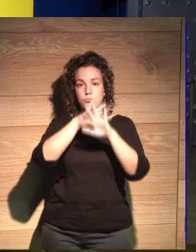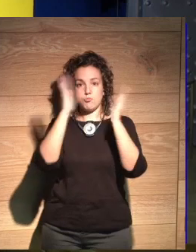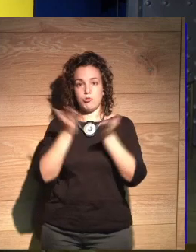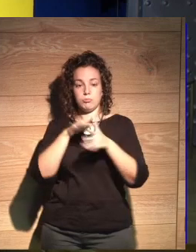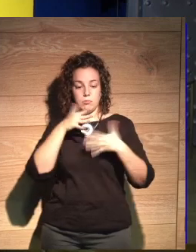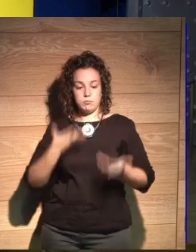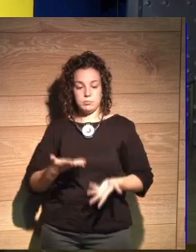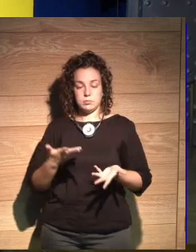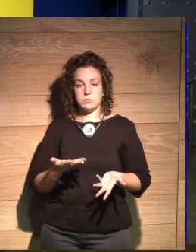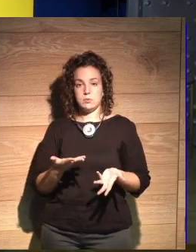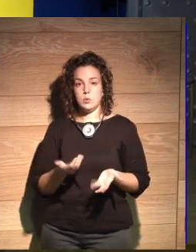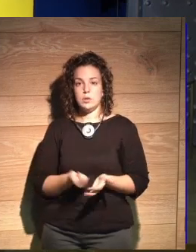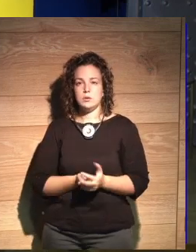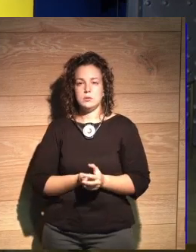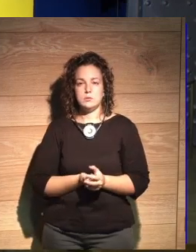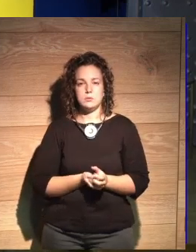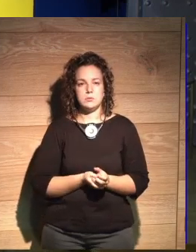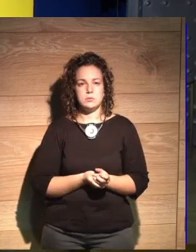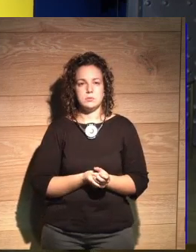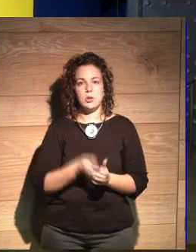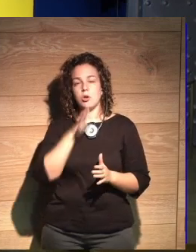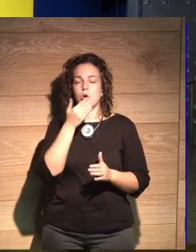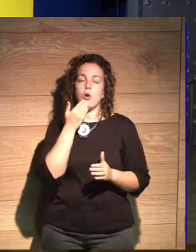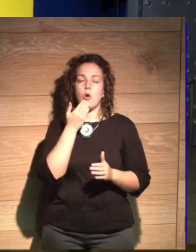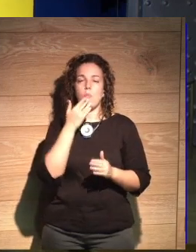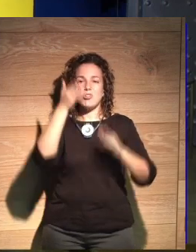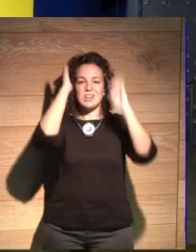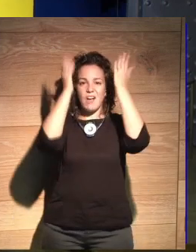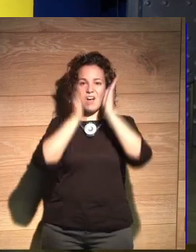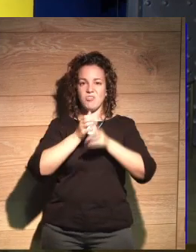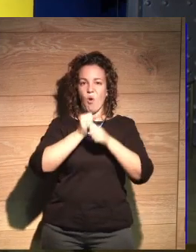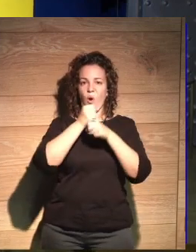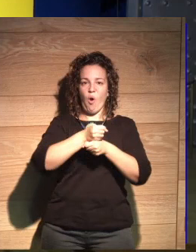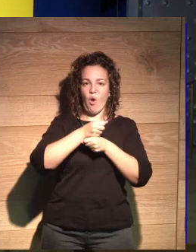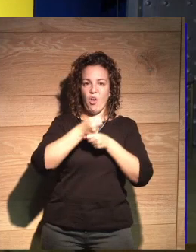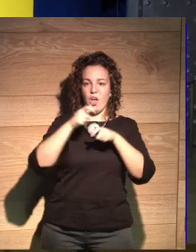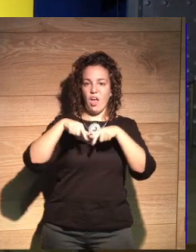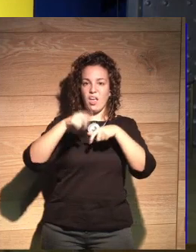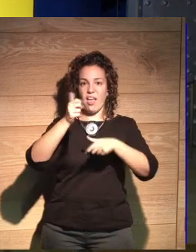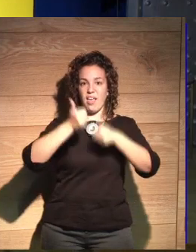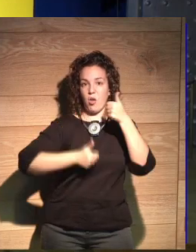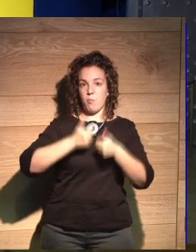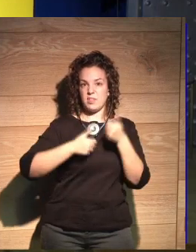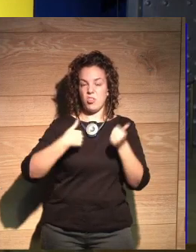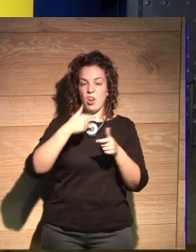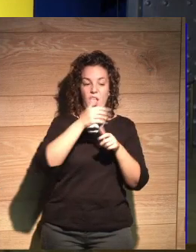a race between two horses. There's the horse of destruction and the horse of hope